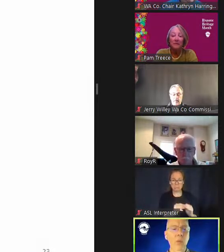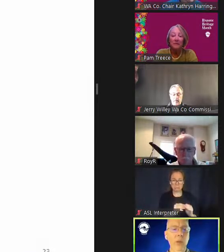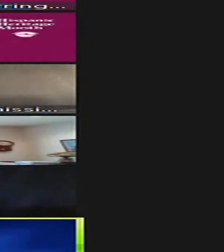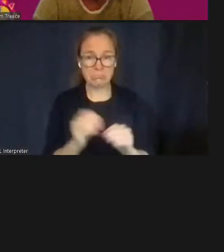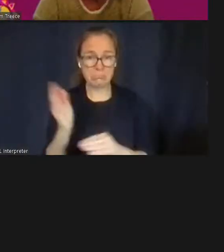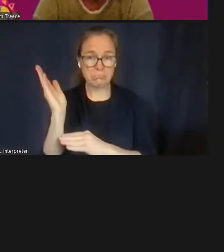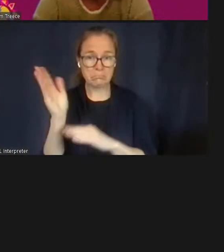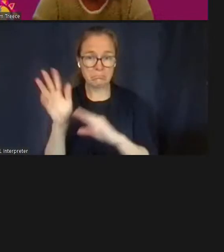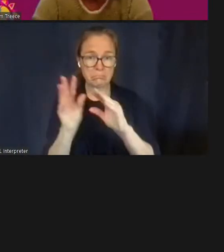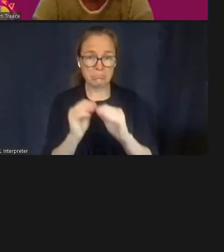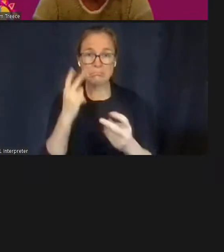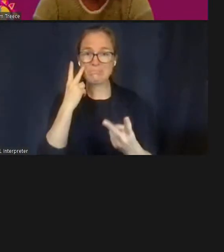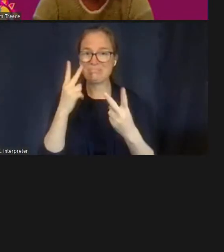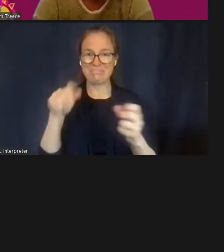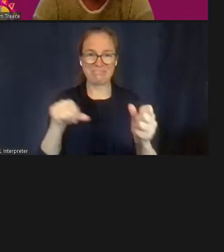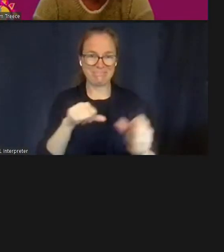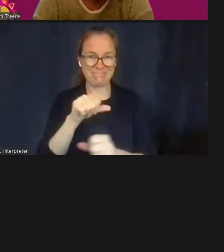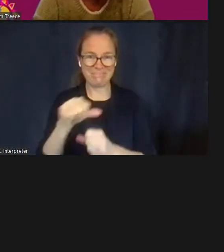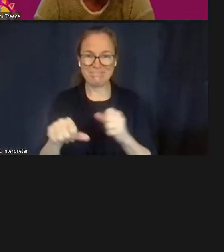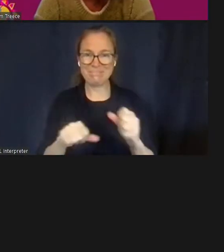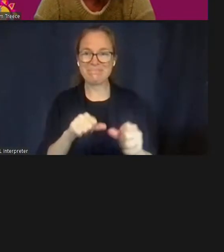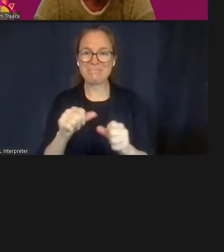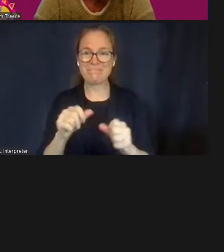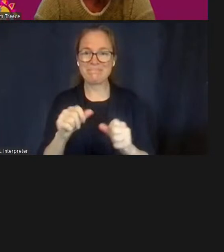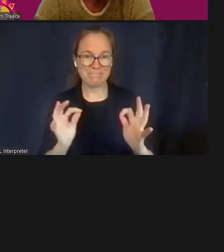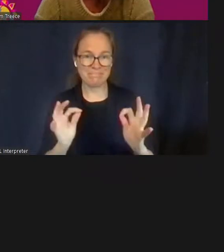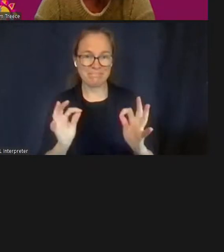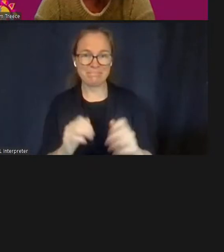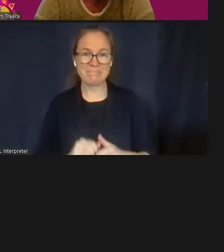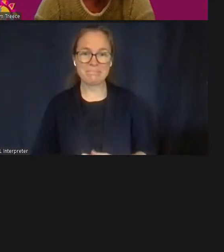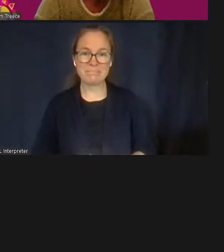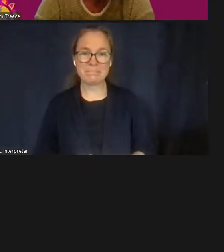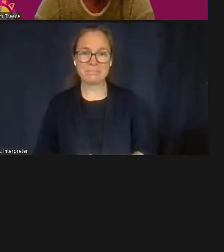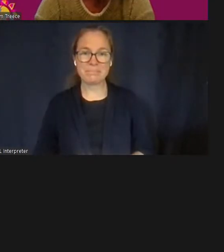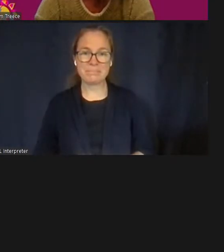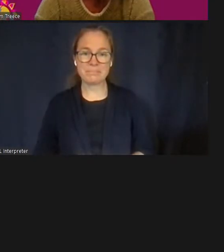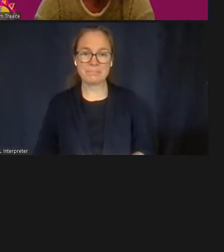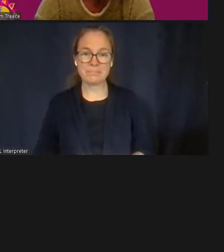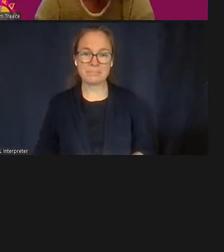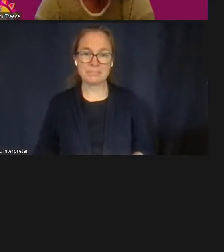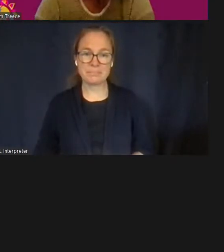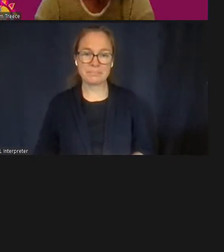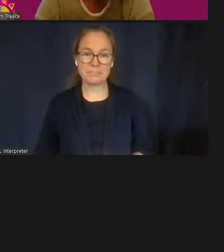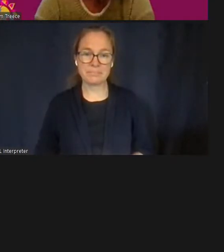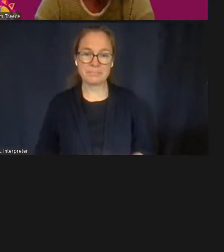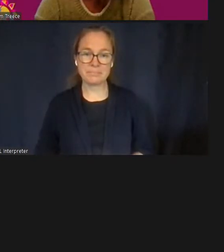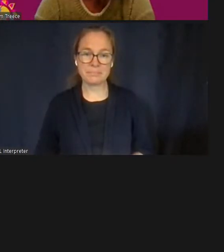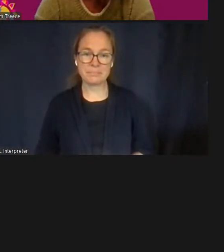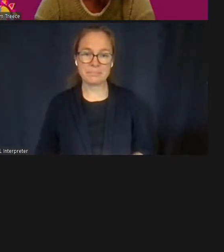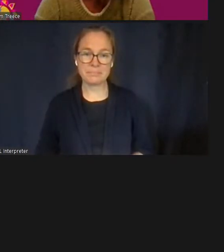all see one another. And I'm going to also ask